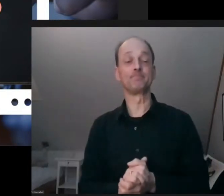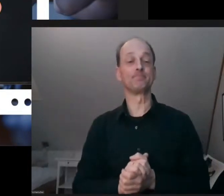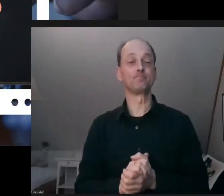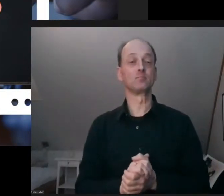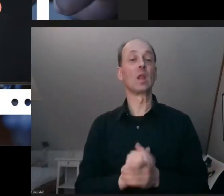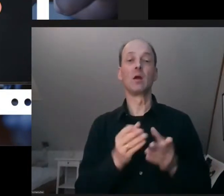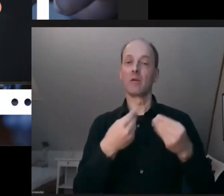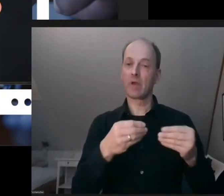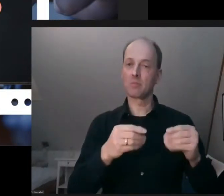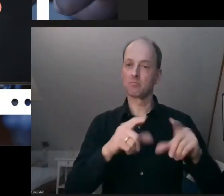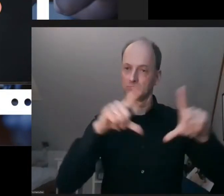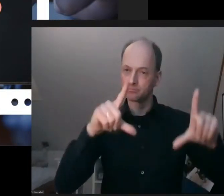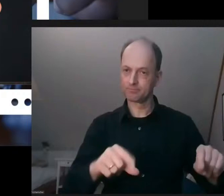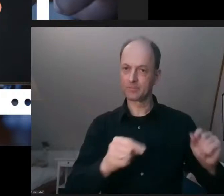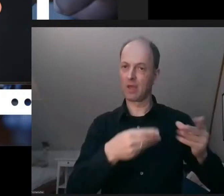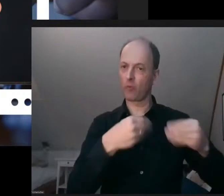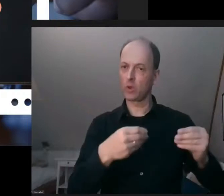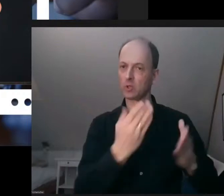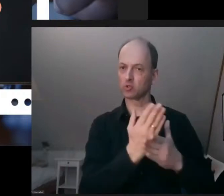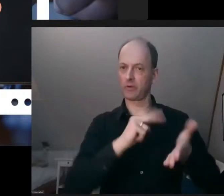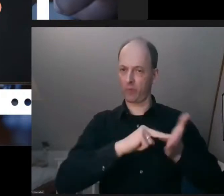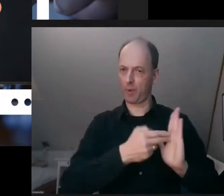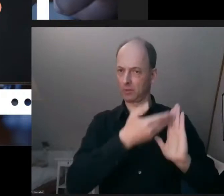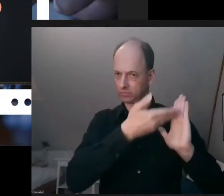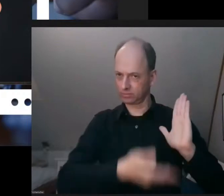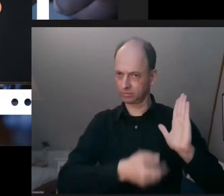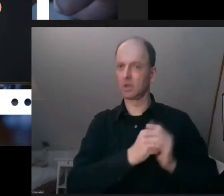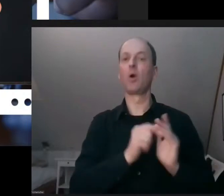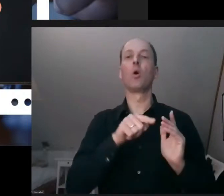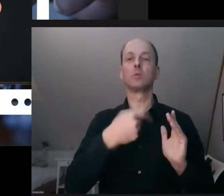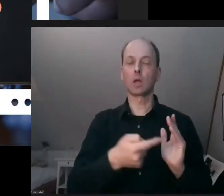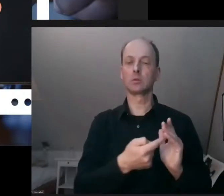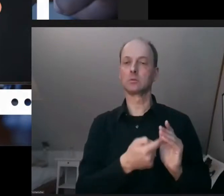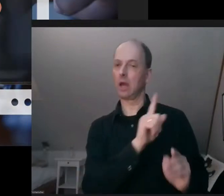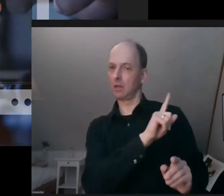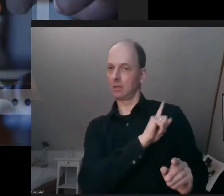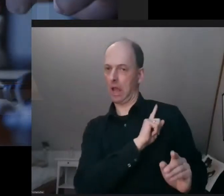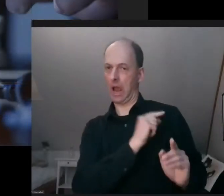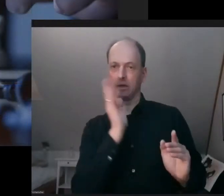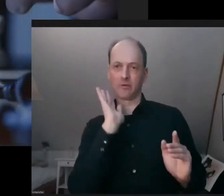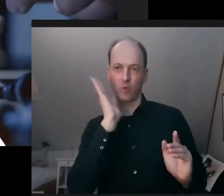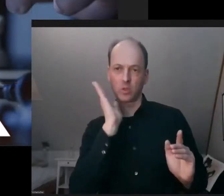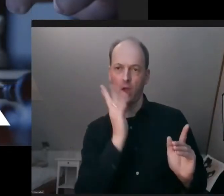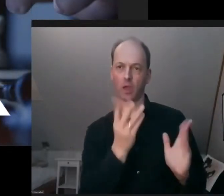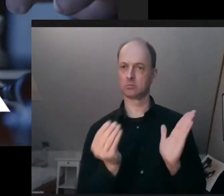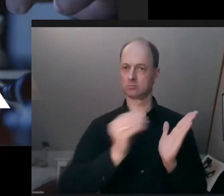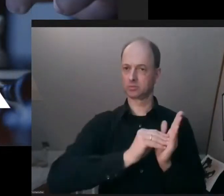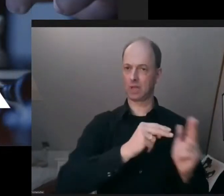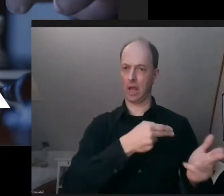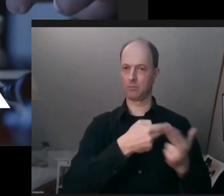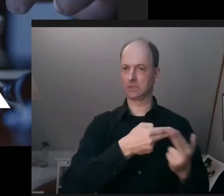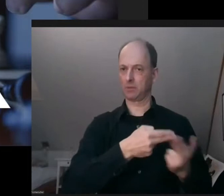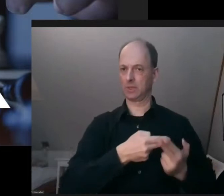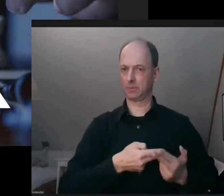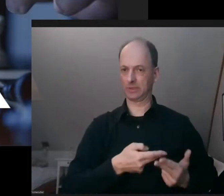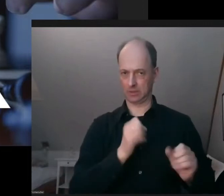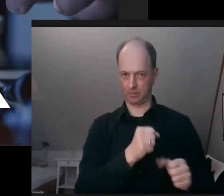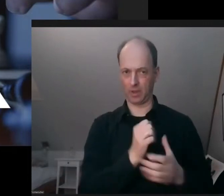deepen your knowledge here, and then at a later stage you can see how can you use it for your own